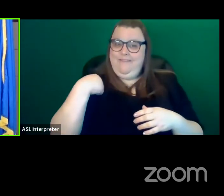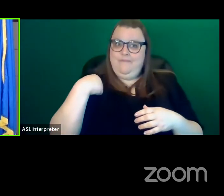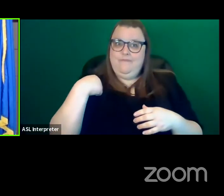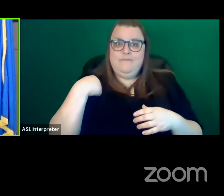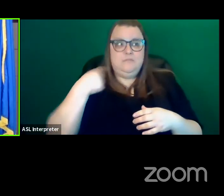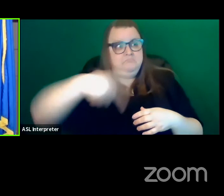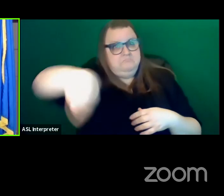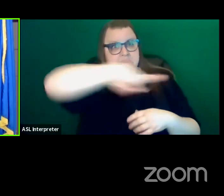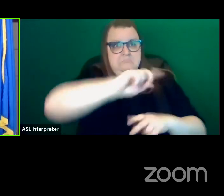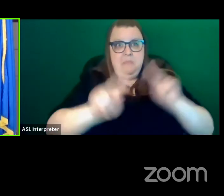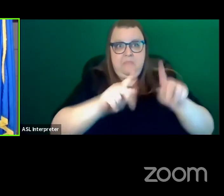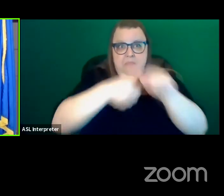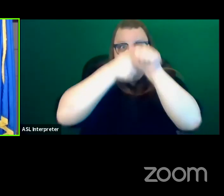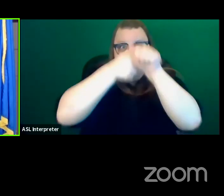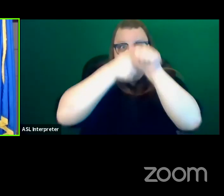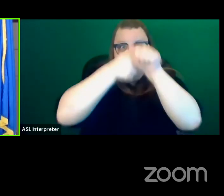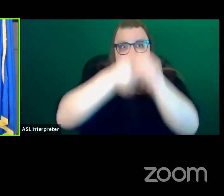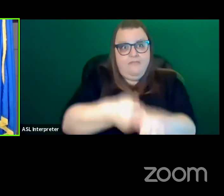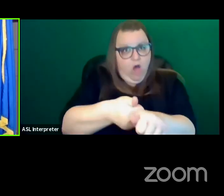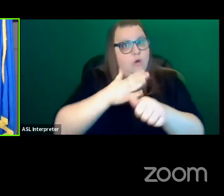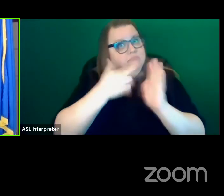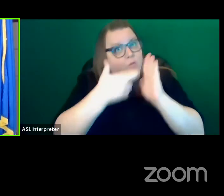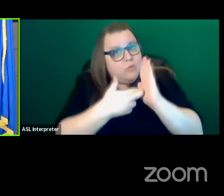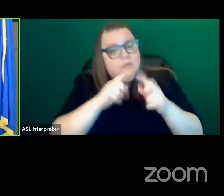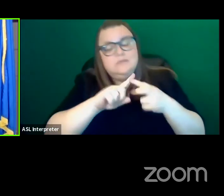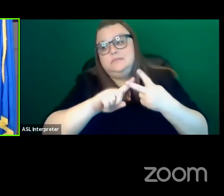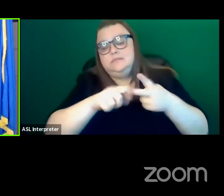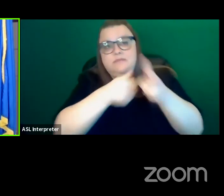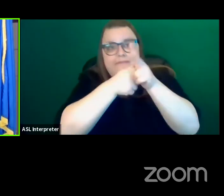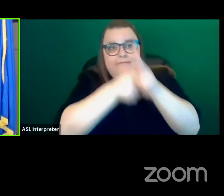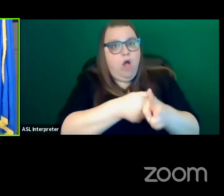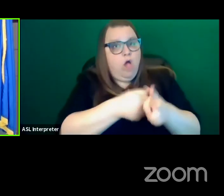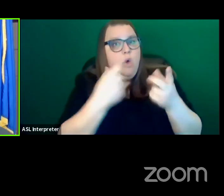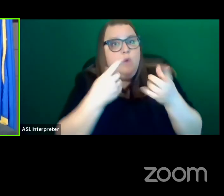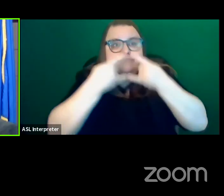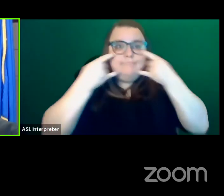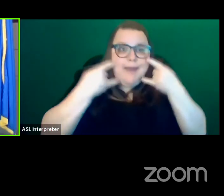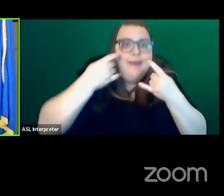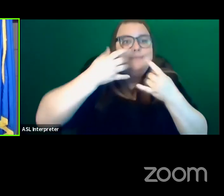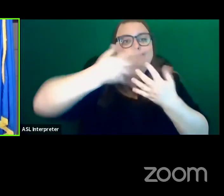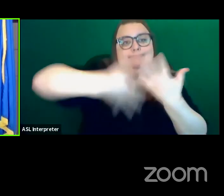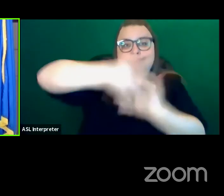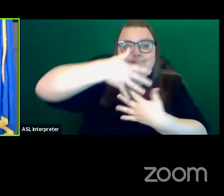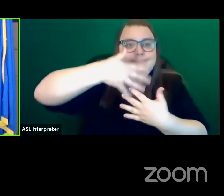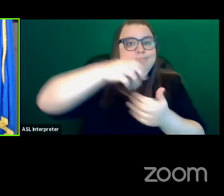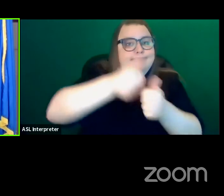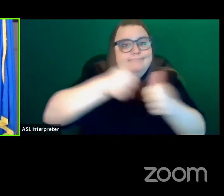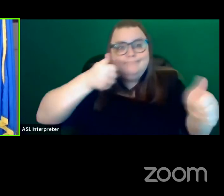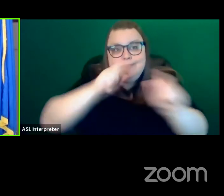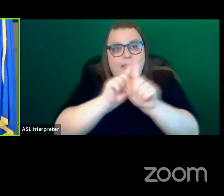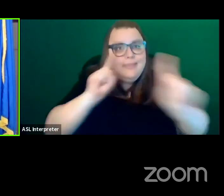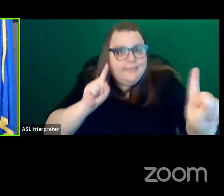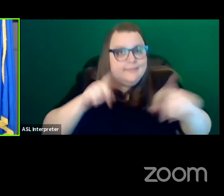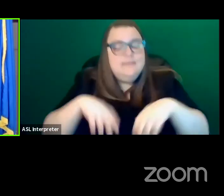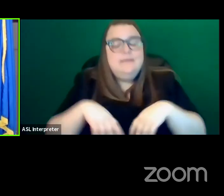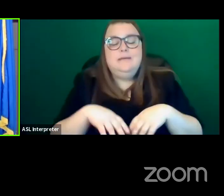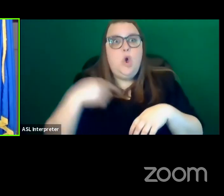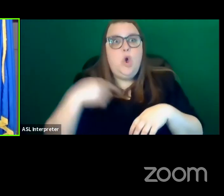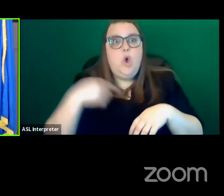over Thanksgiving and continue to be followed, the White House believes we should see a decline. One more